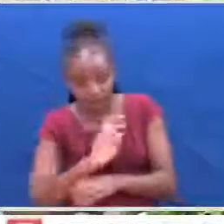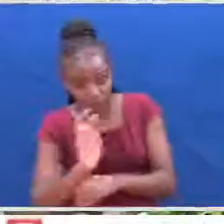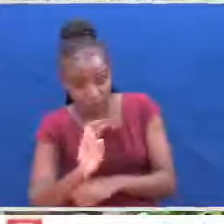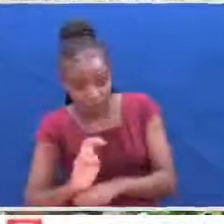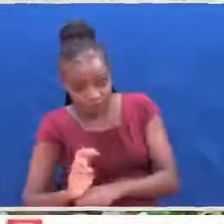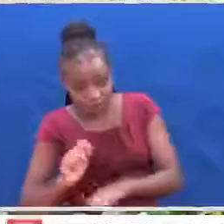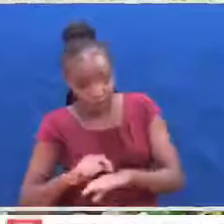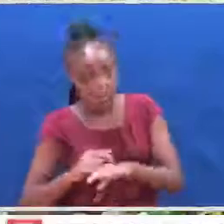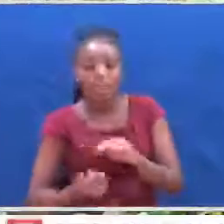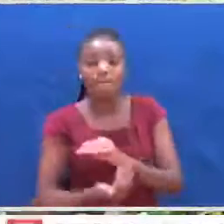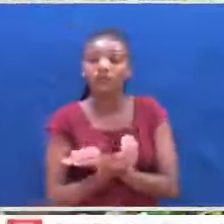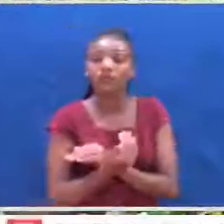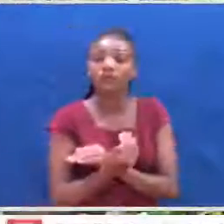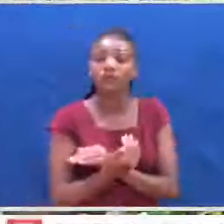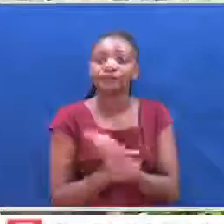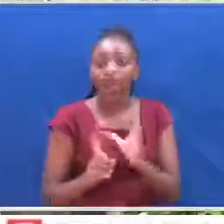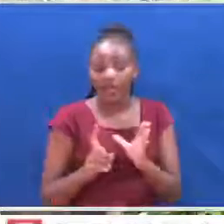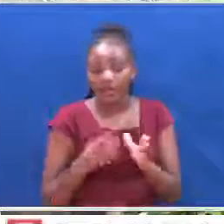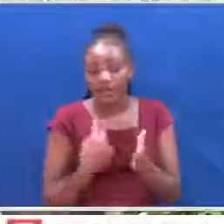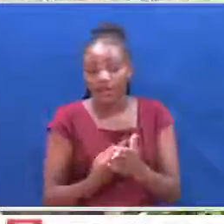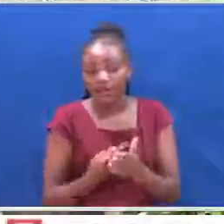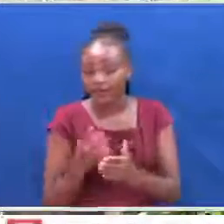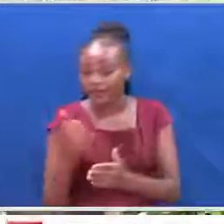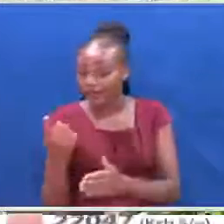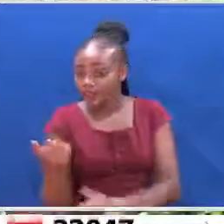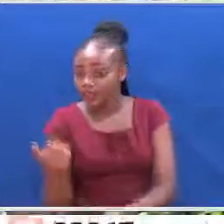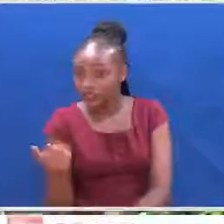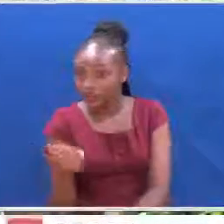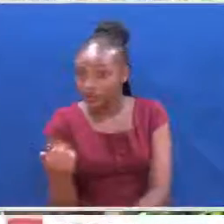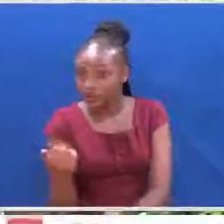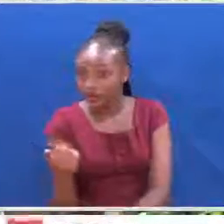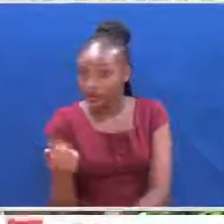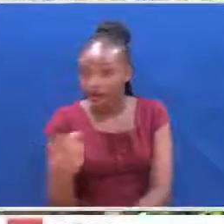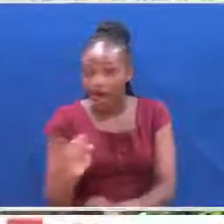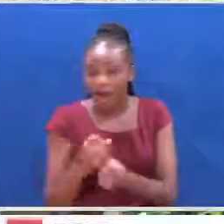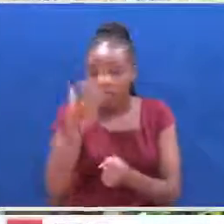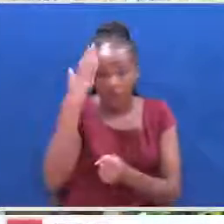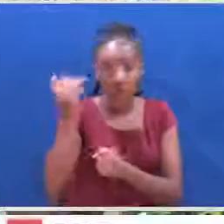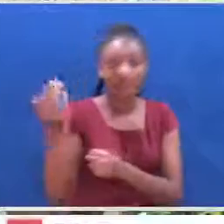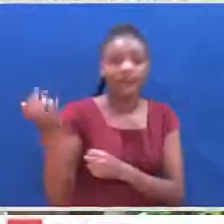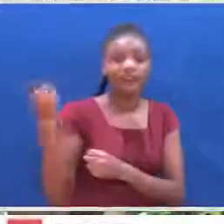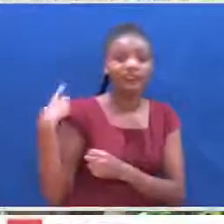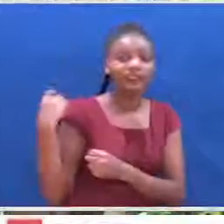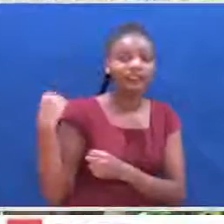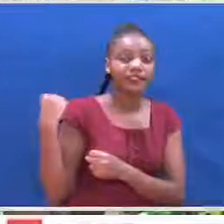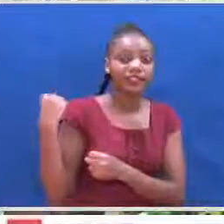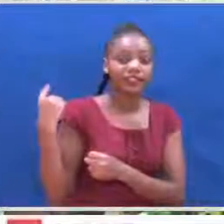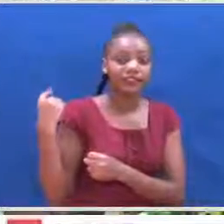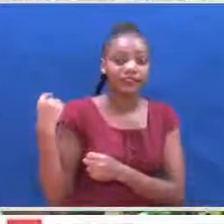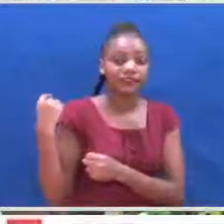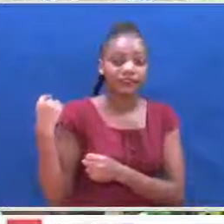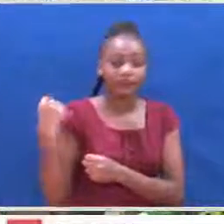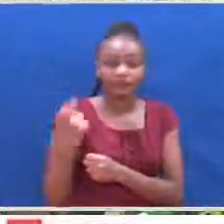morning and this came because previously they had